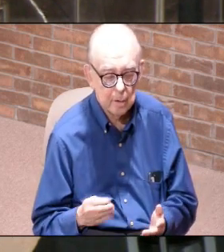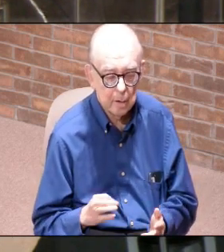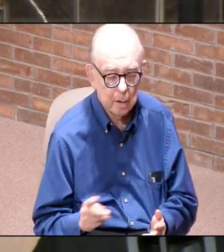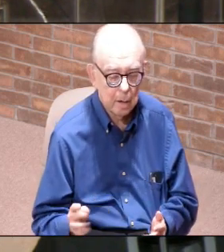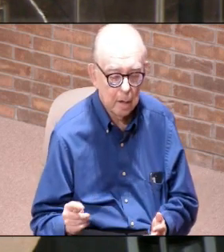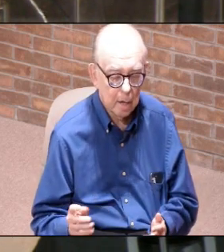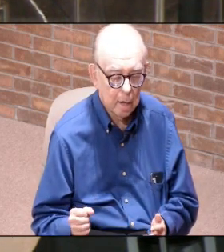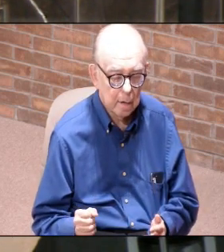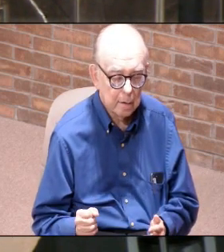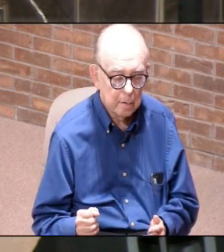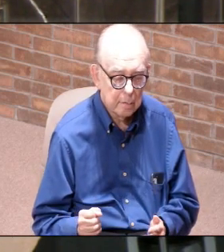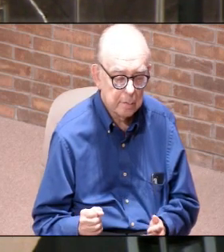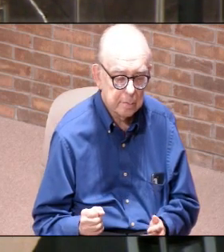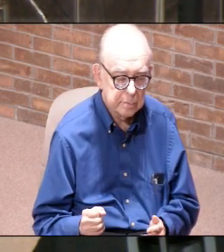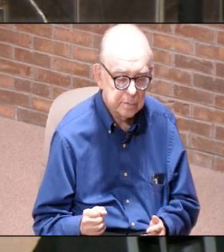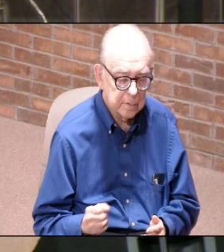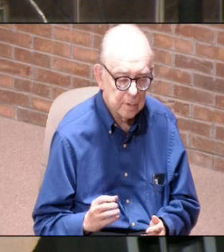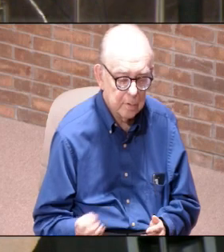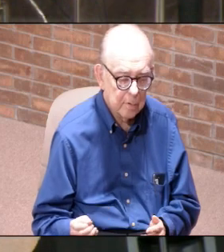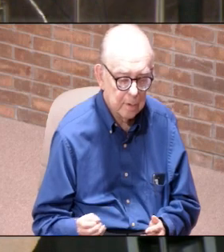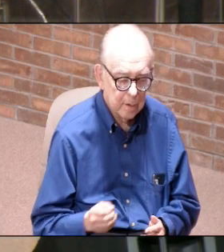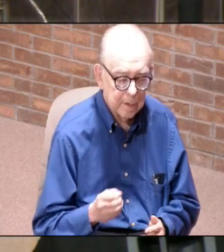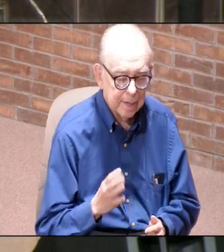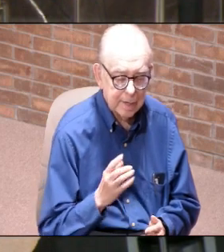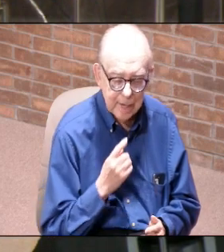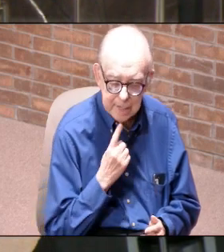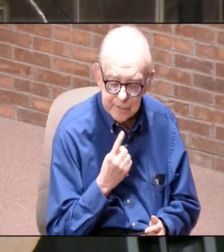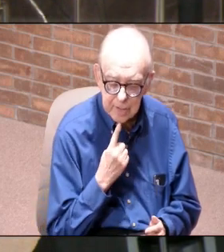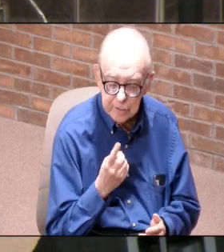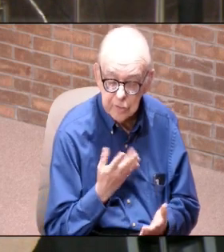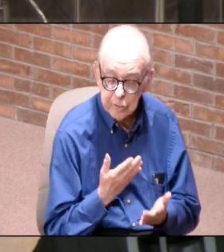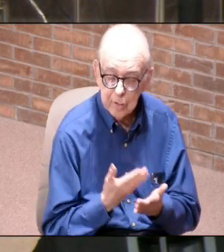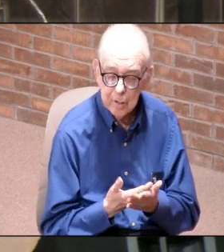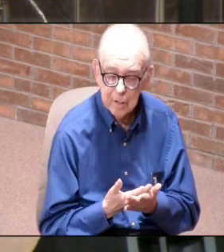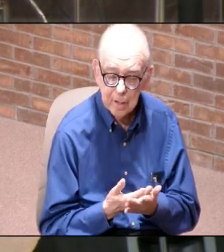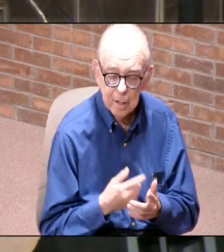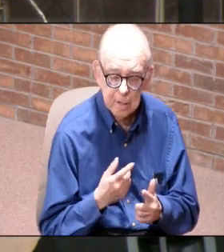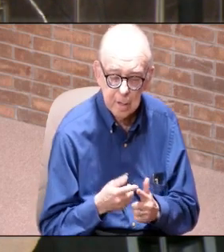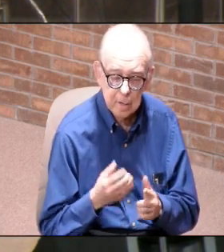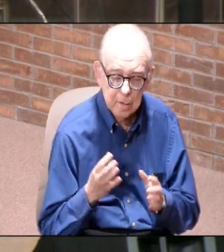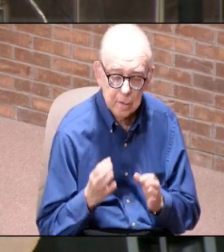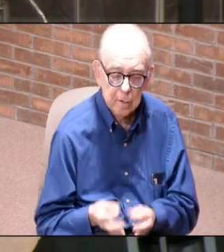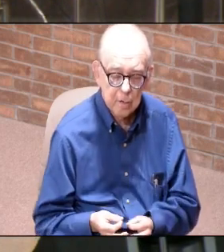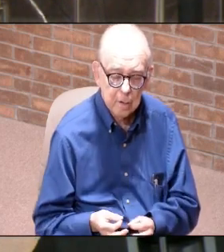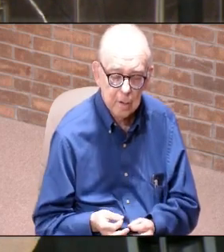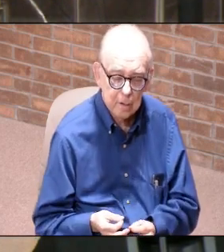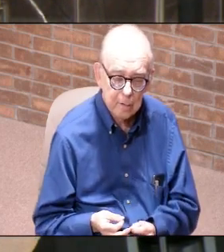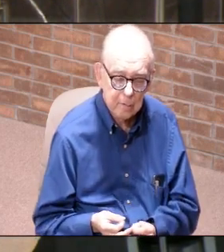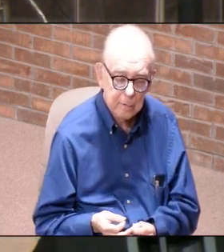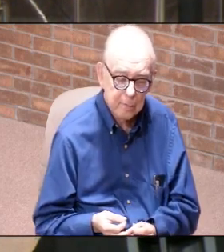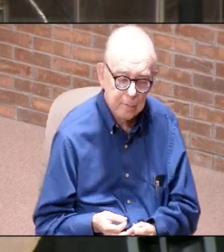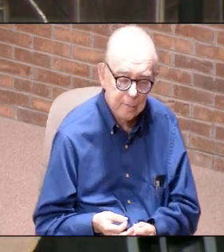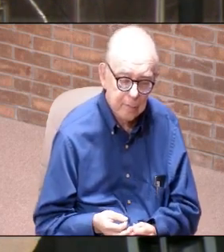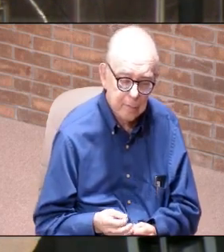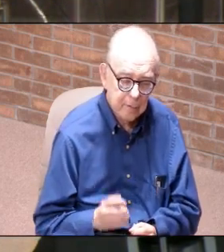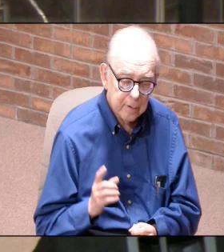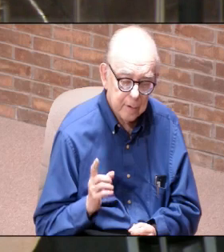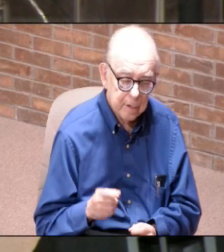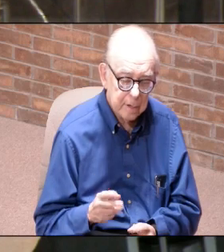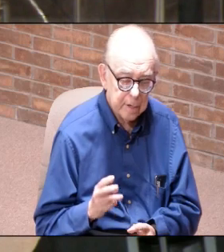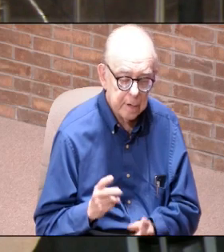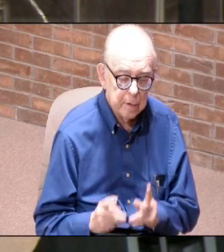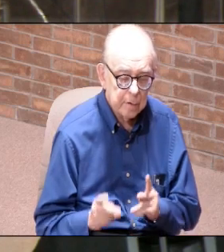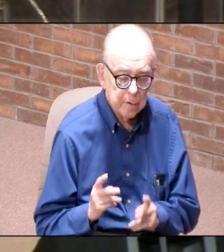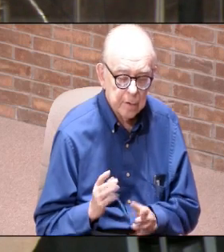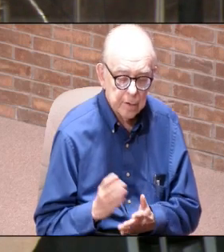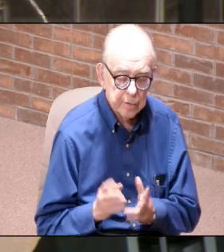plants. And then he said, this is good. Then he decided, I need somebody to take care of